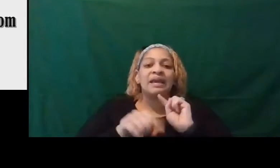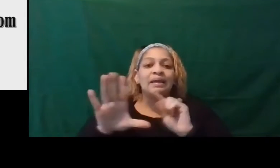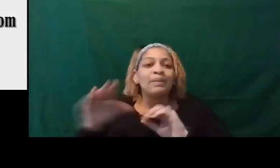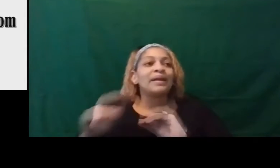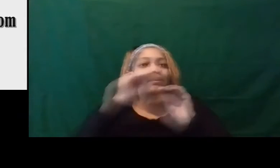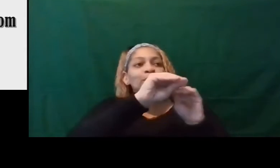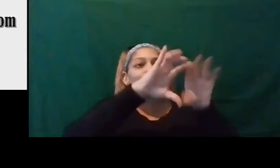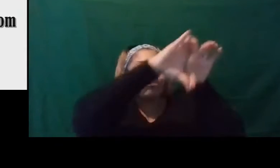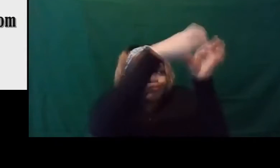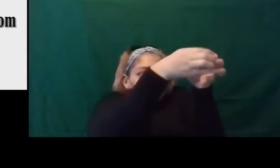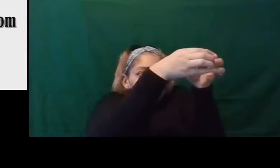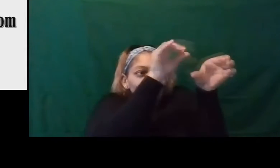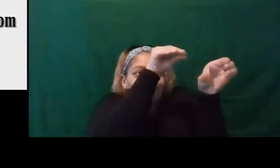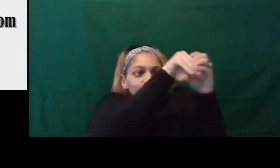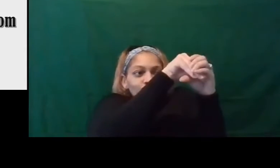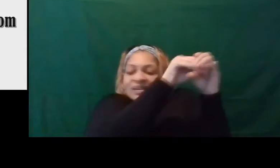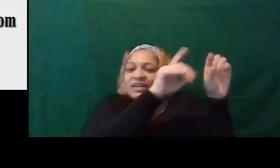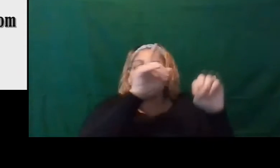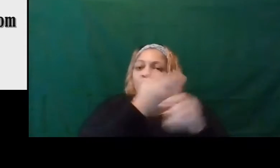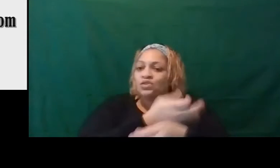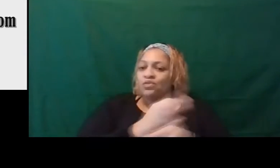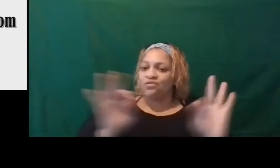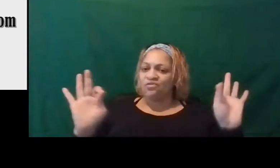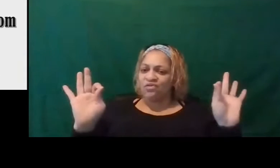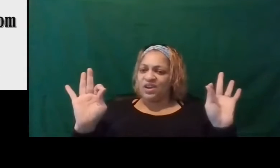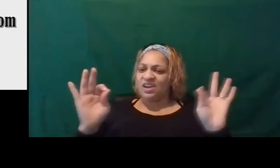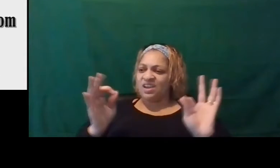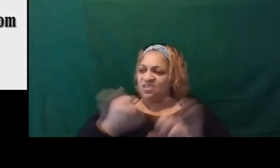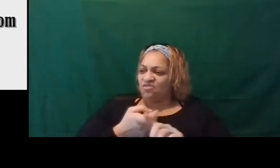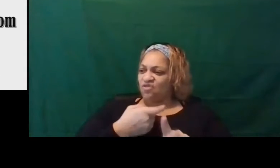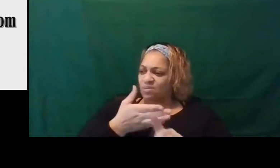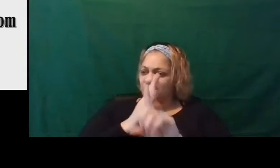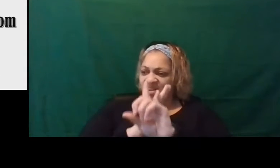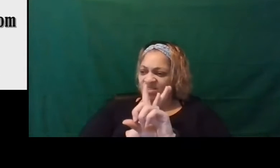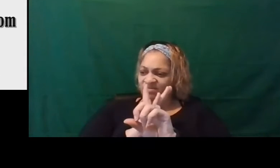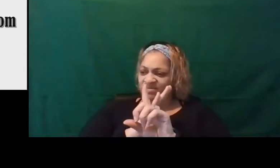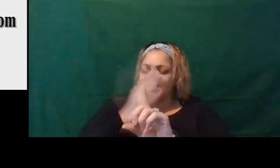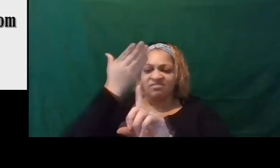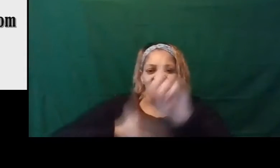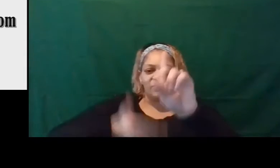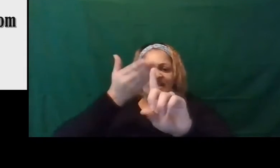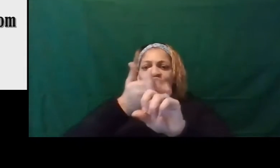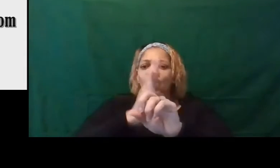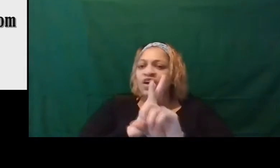has nothing to be freed from. God is freedom itself. So what is freedom when we're referring